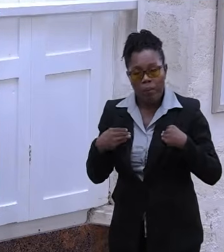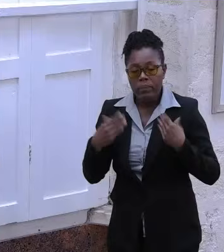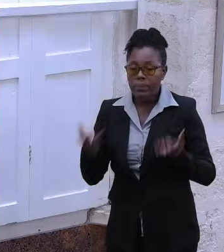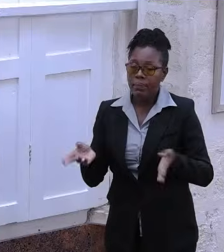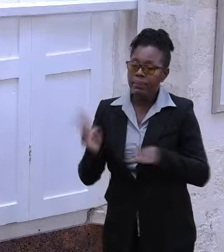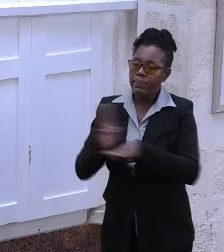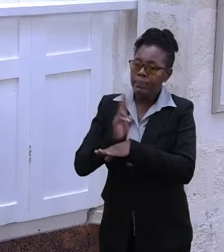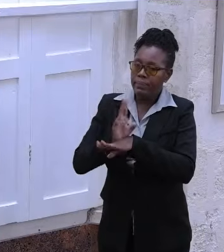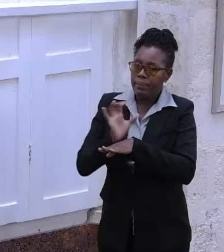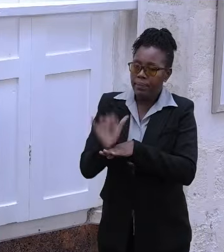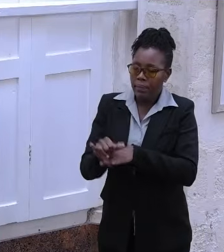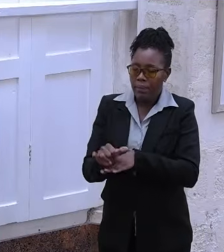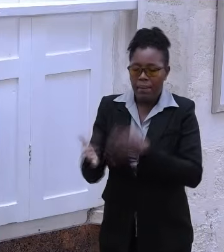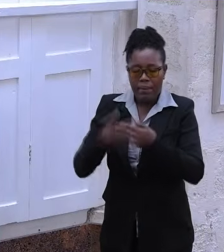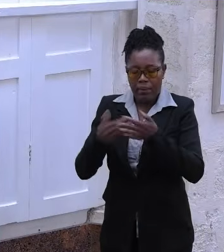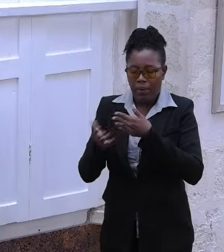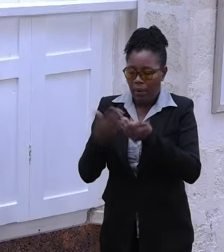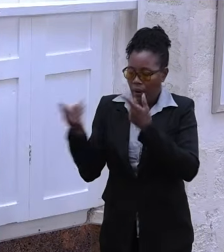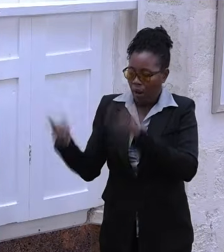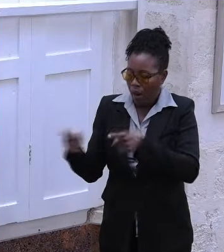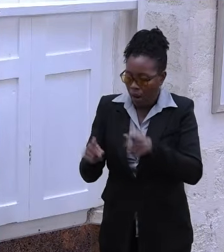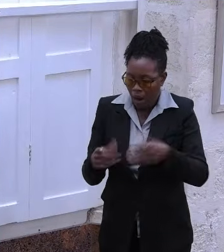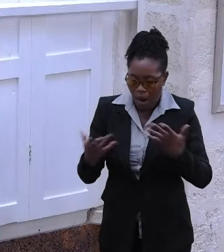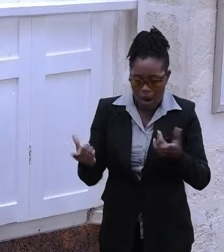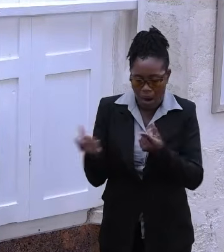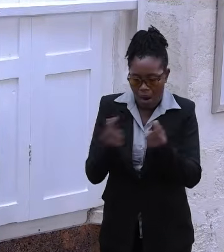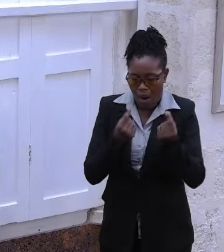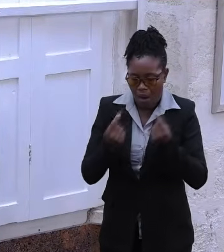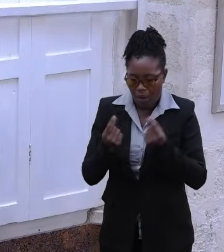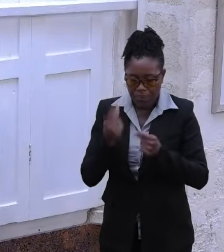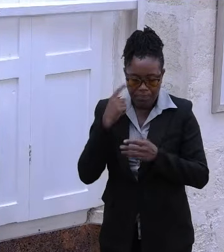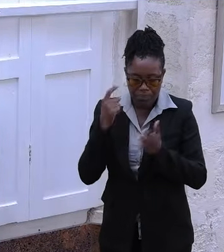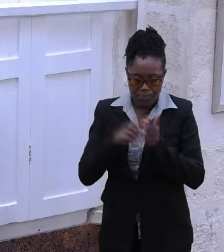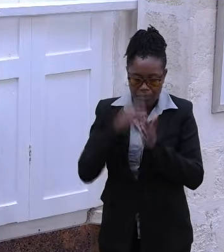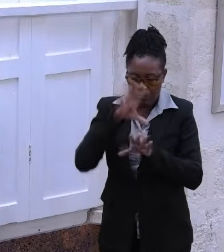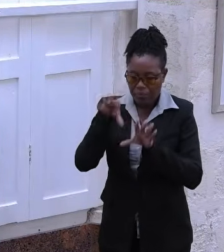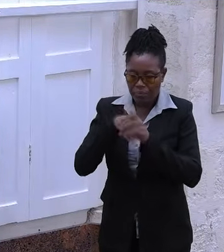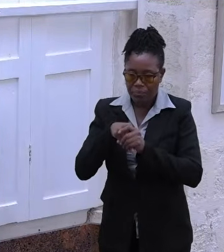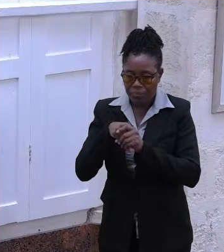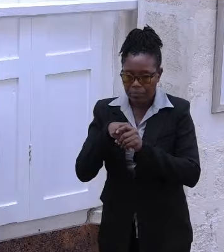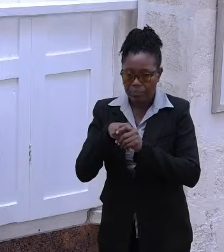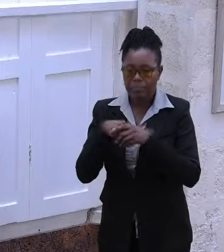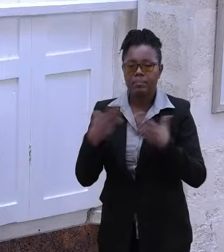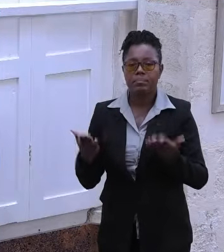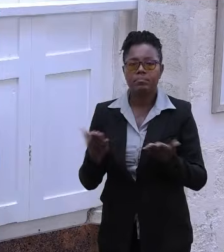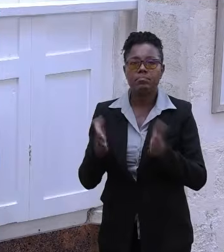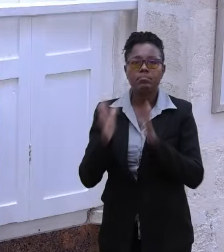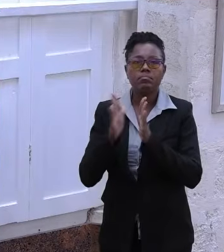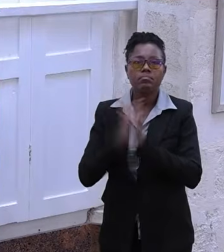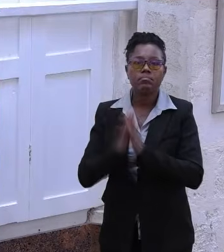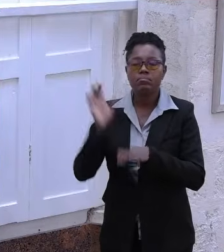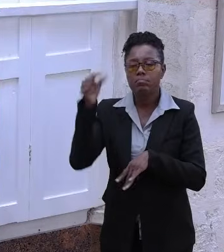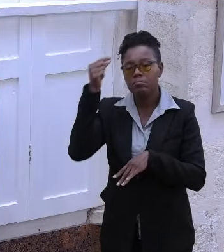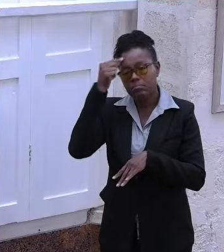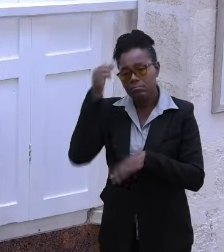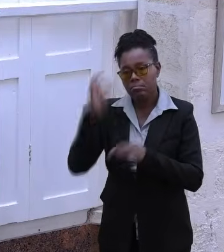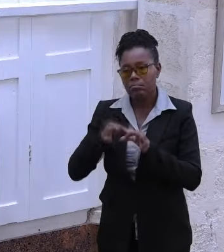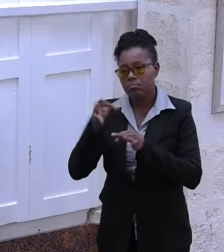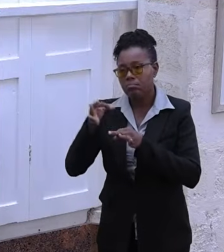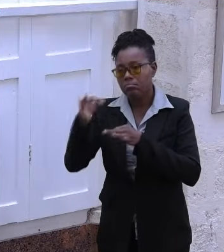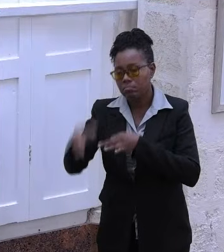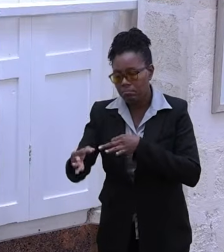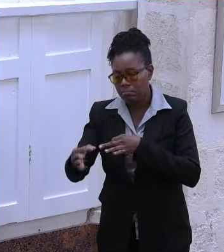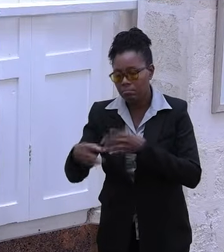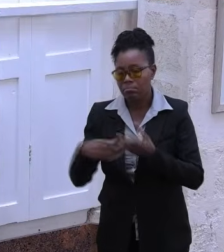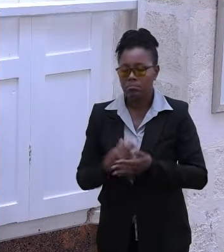look at it, the players and actors involved are the ones who will call out government for delays in making